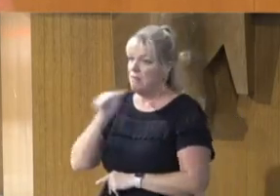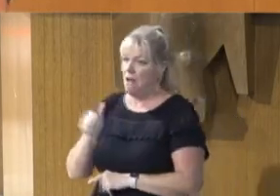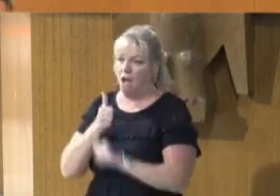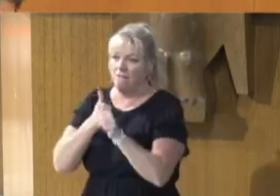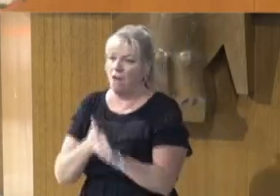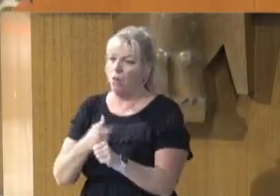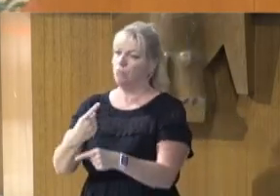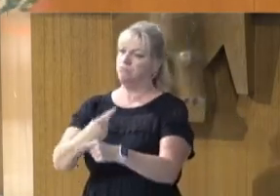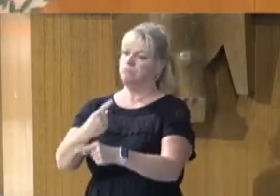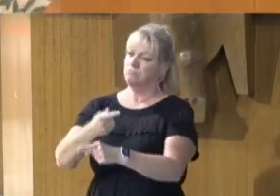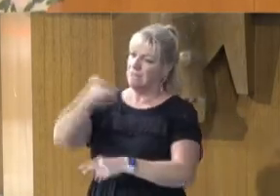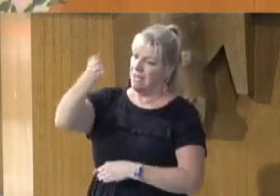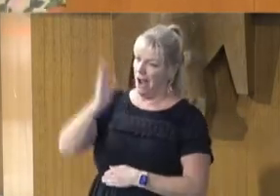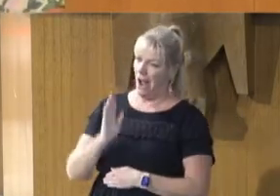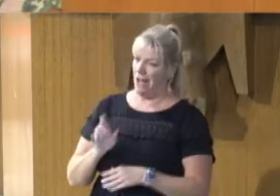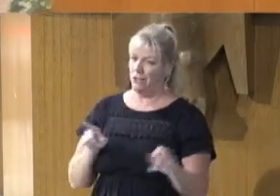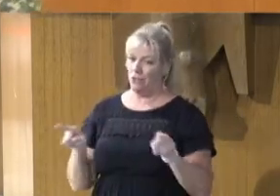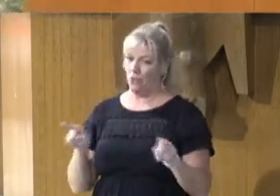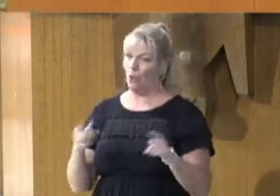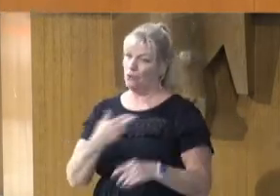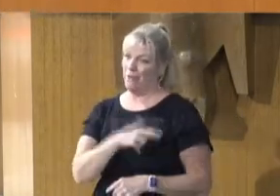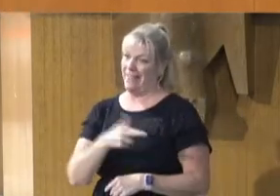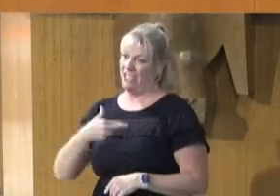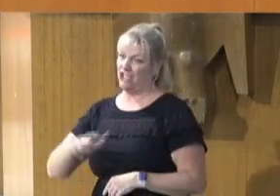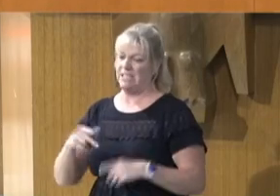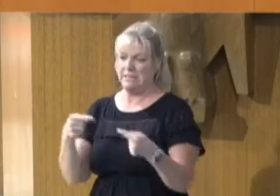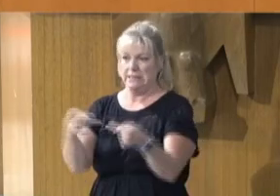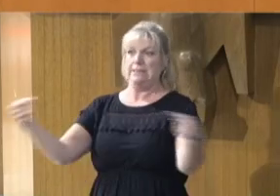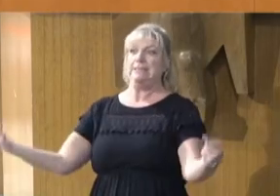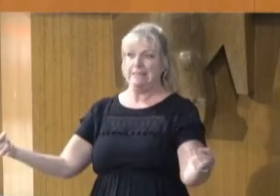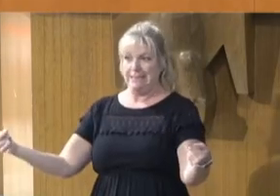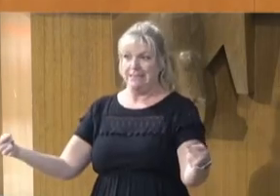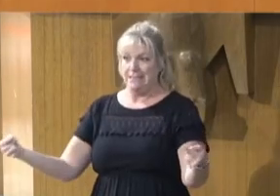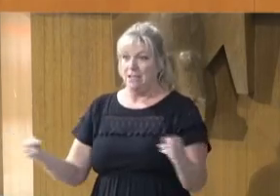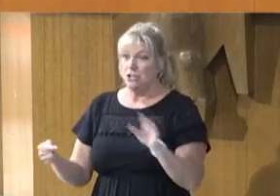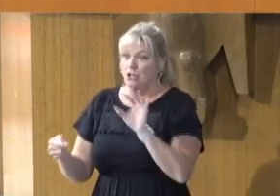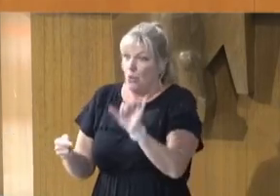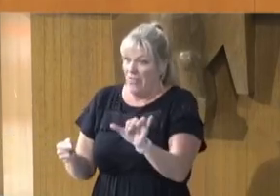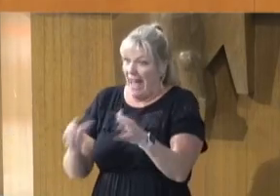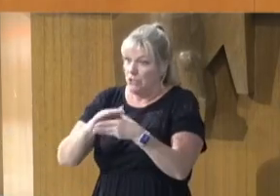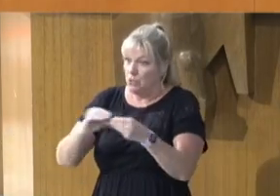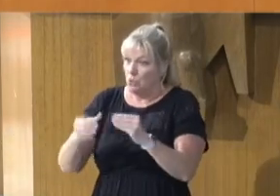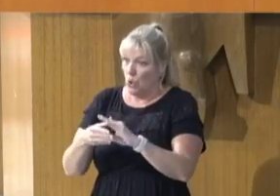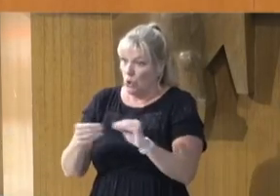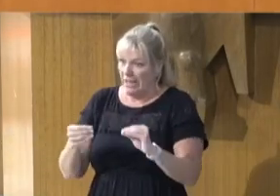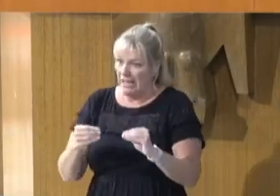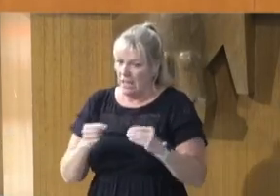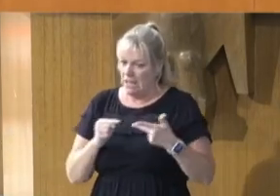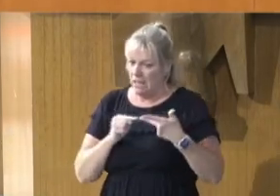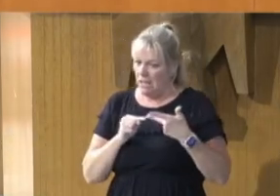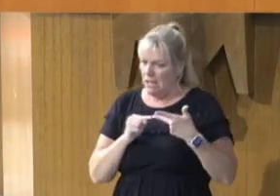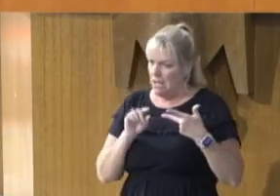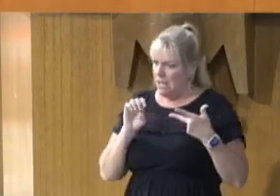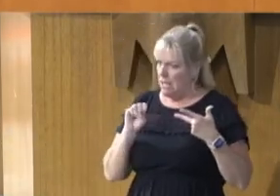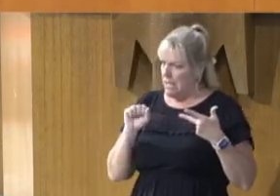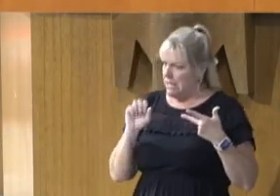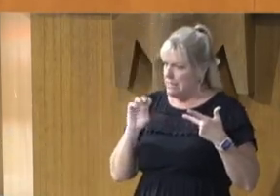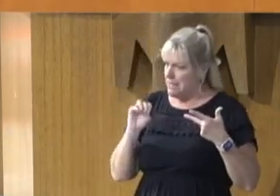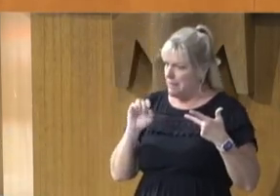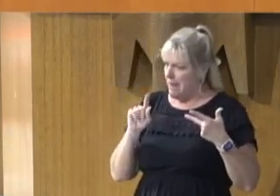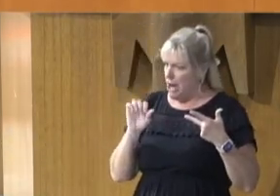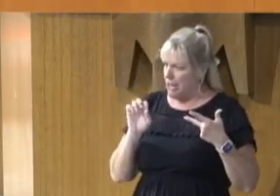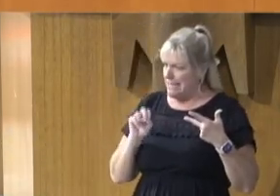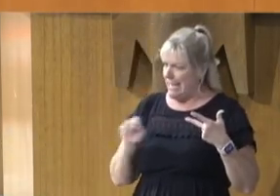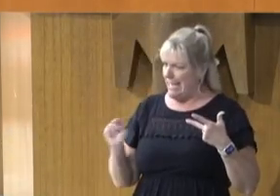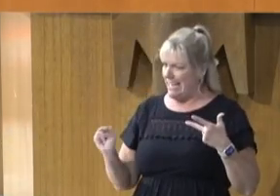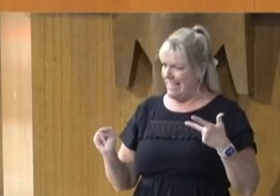So hearing this parable, which paints a Samaritan as the hero, would have felt deeply uncomfortable to